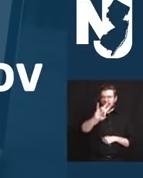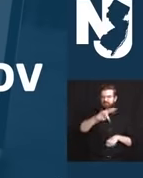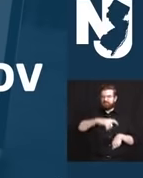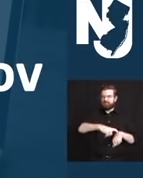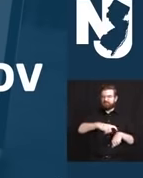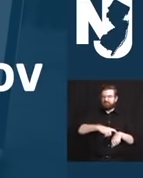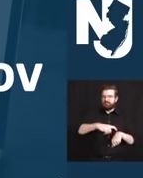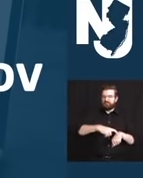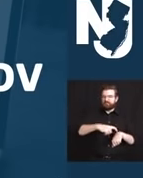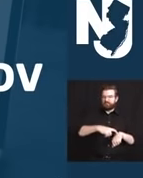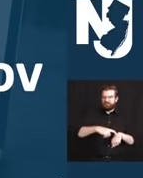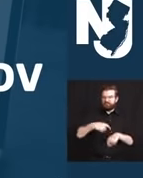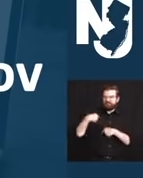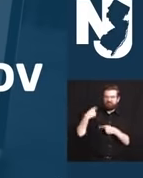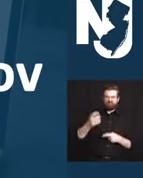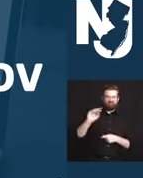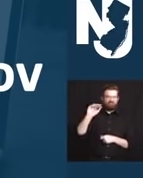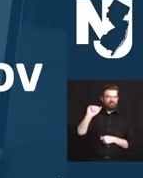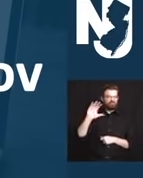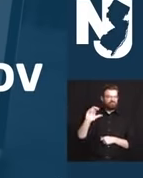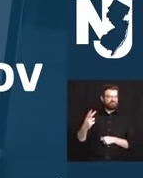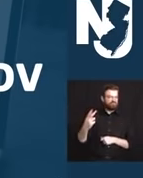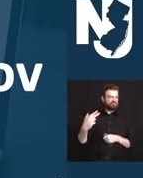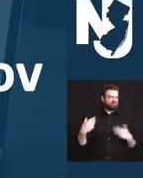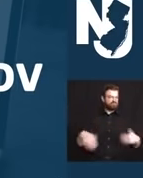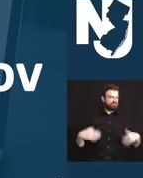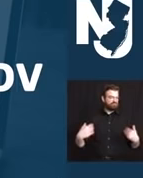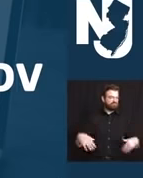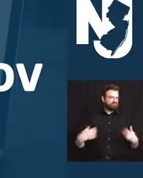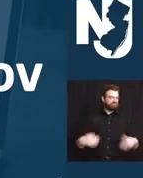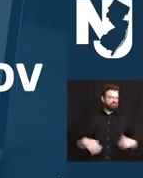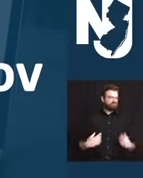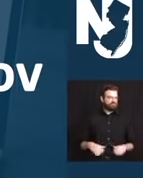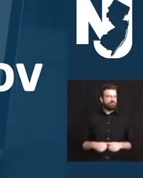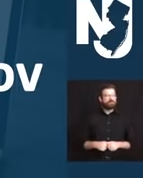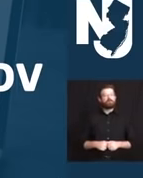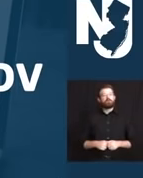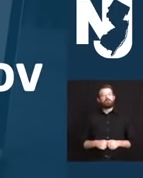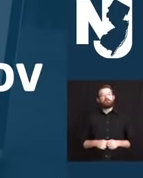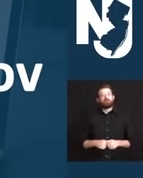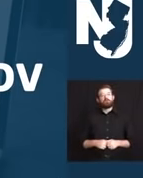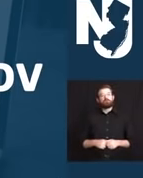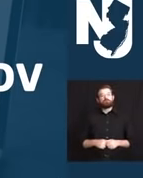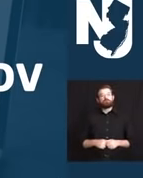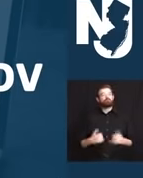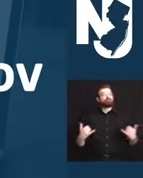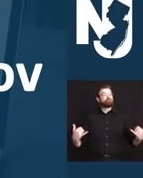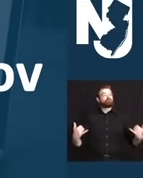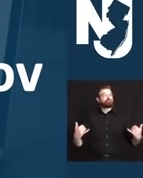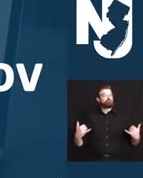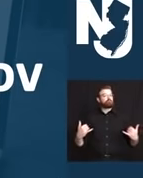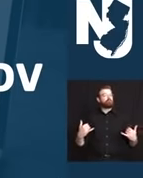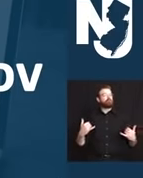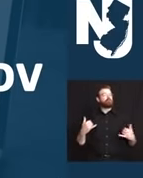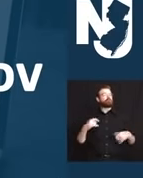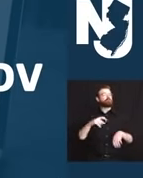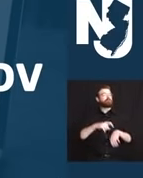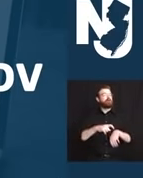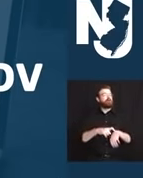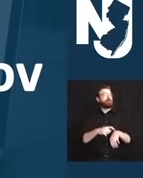We are with you early today, and we appreciate your flexibility because we have a VTC with Vice President